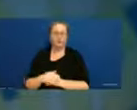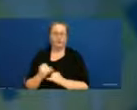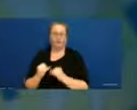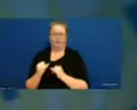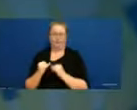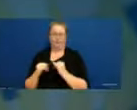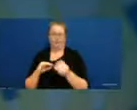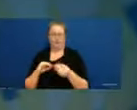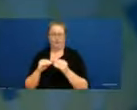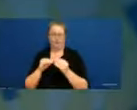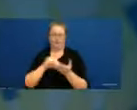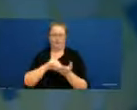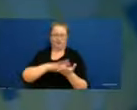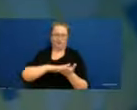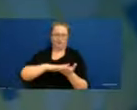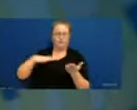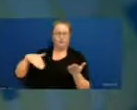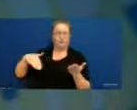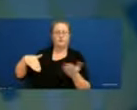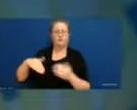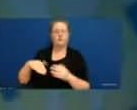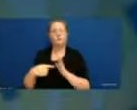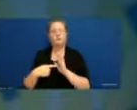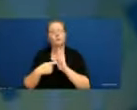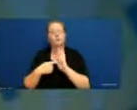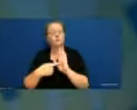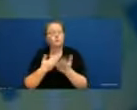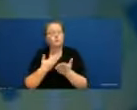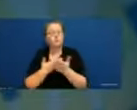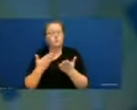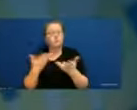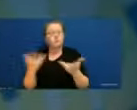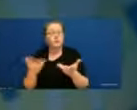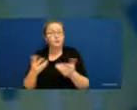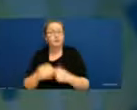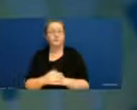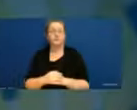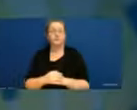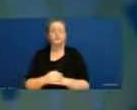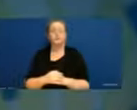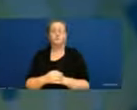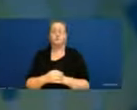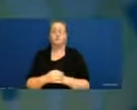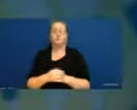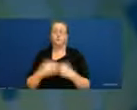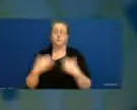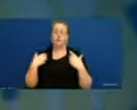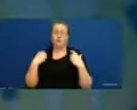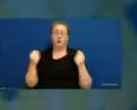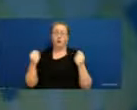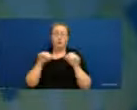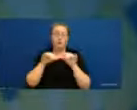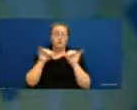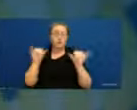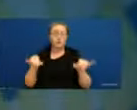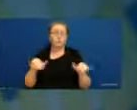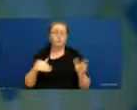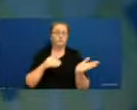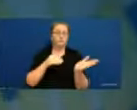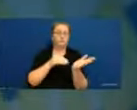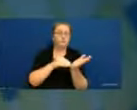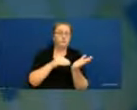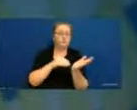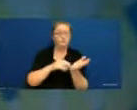in and are confirmed, as they are consistently. I think what this shows is a healthcare system